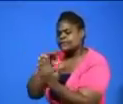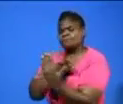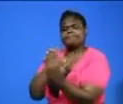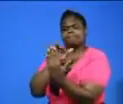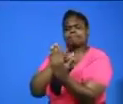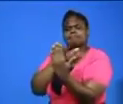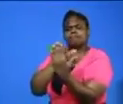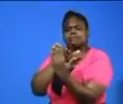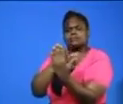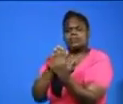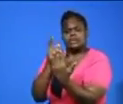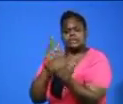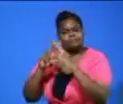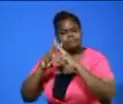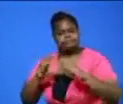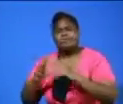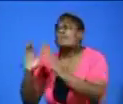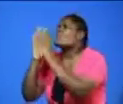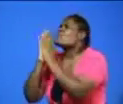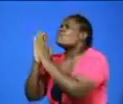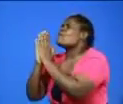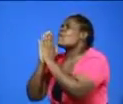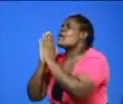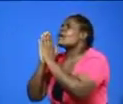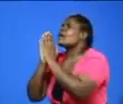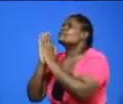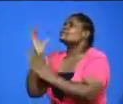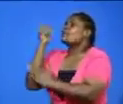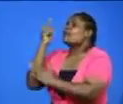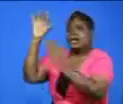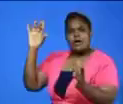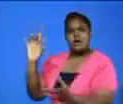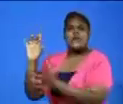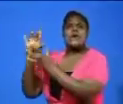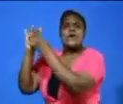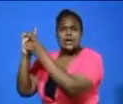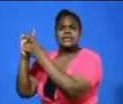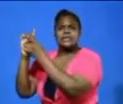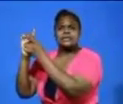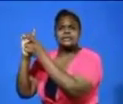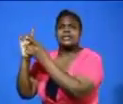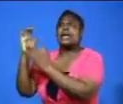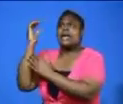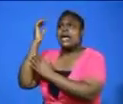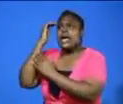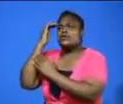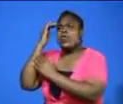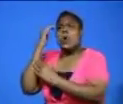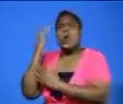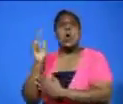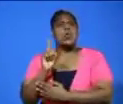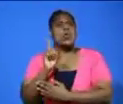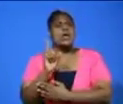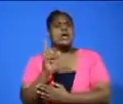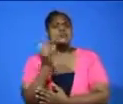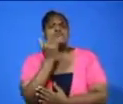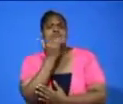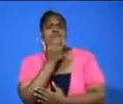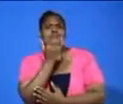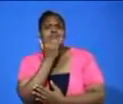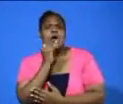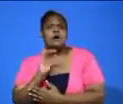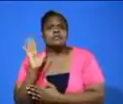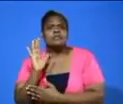studying, agonizing and praying. They found their connection, acknowledged their mistake, and they rose up.